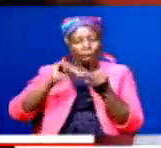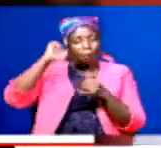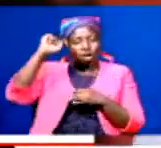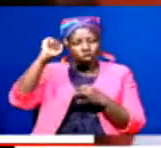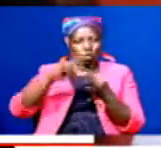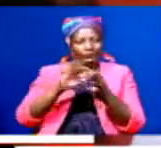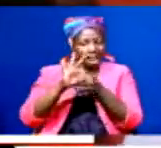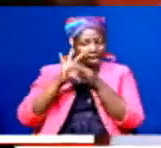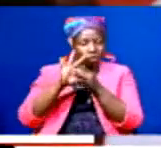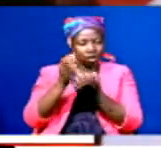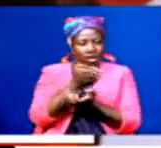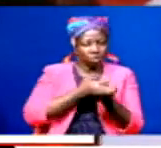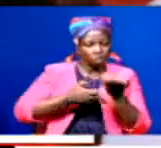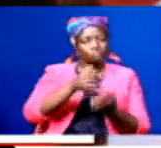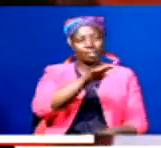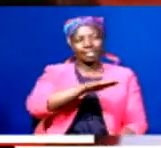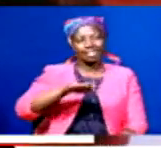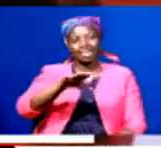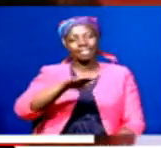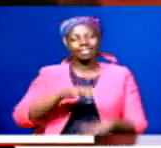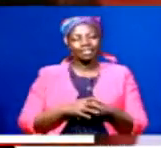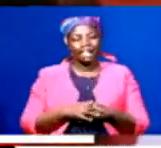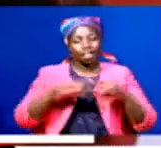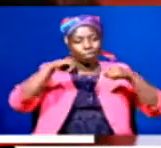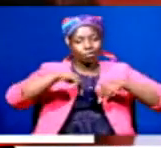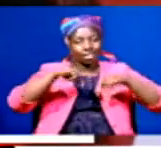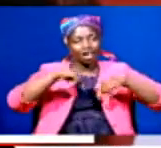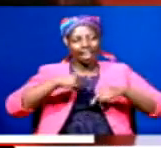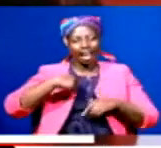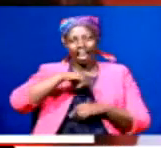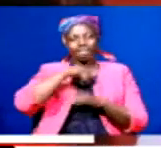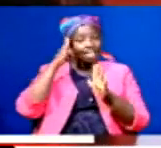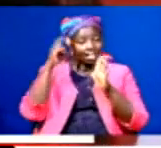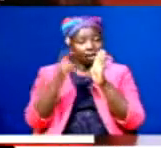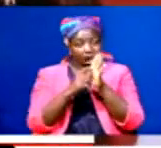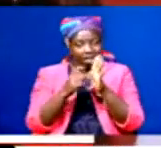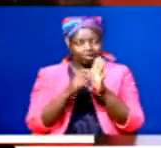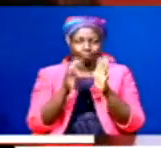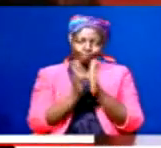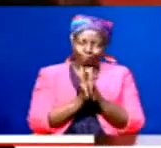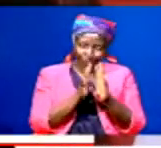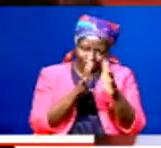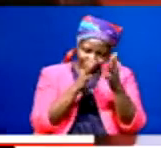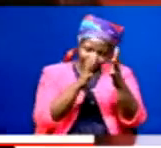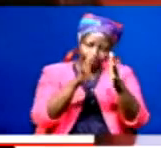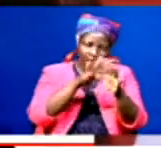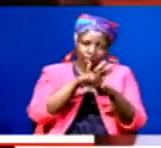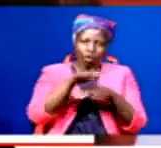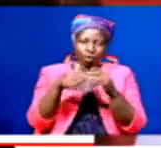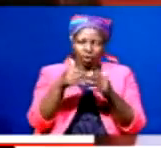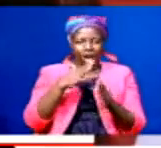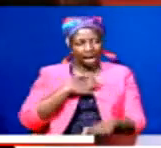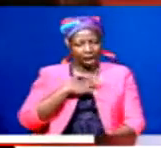economic arena. Siku ya leo, tuna recognize, tuna pongeza wa mama wetu,